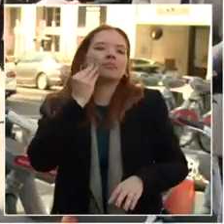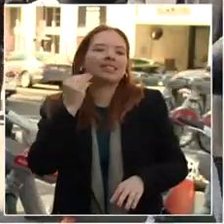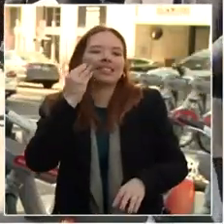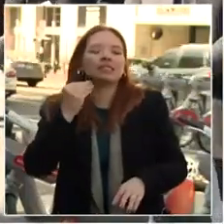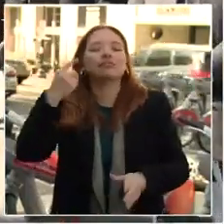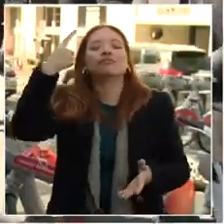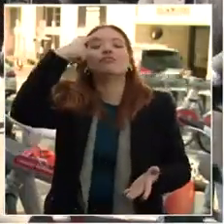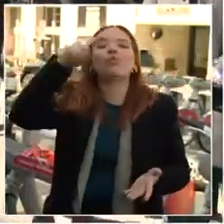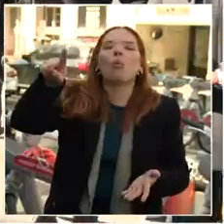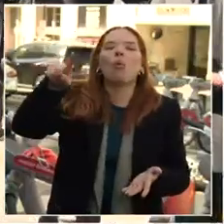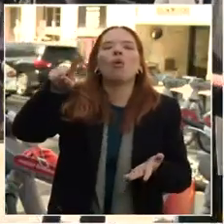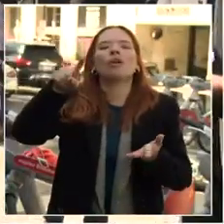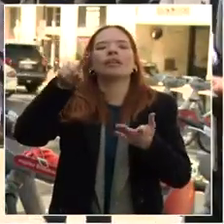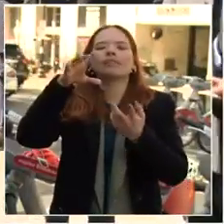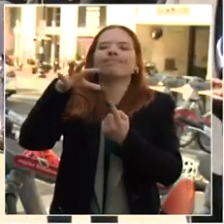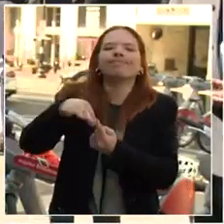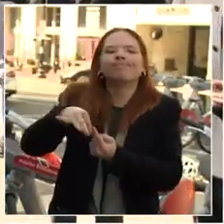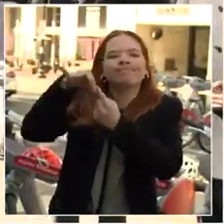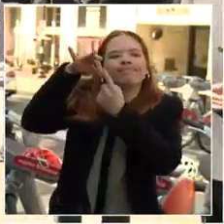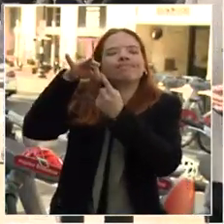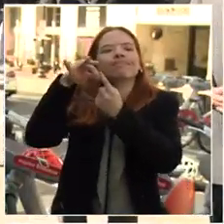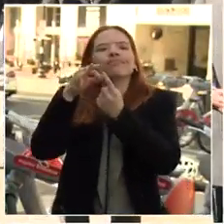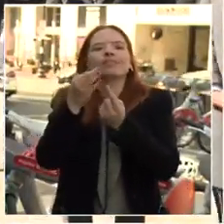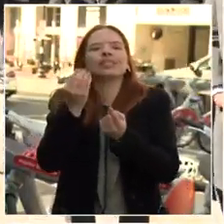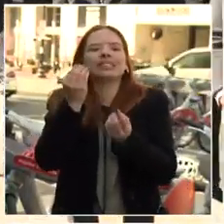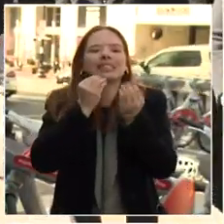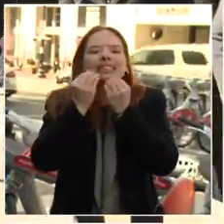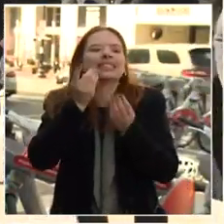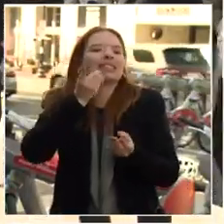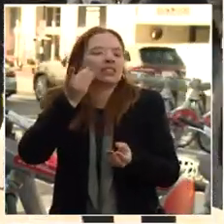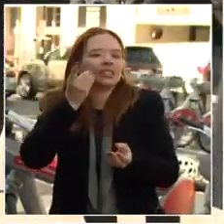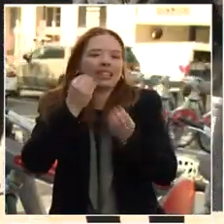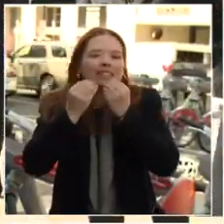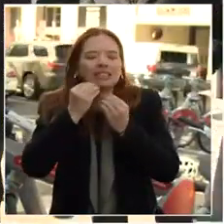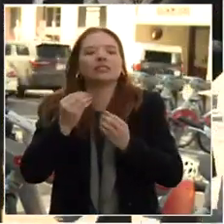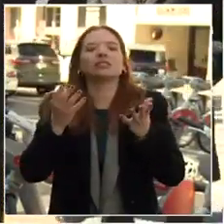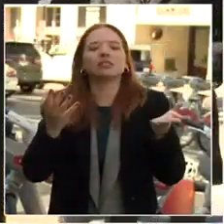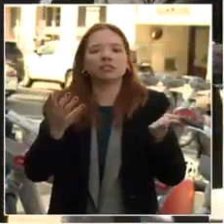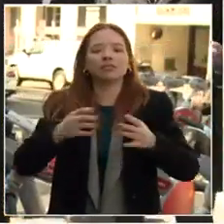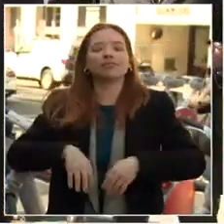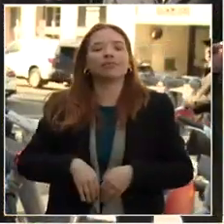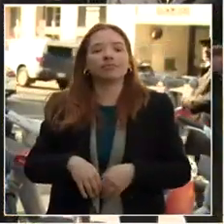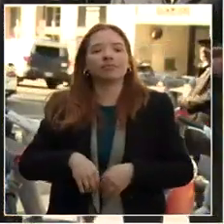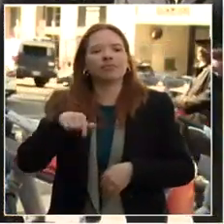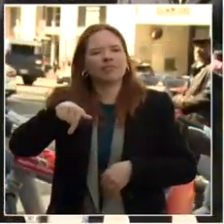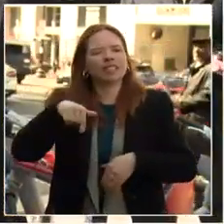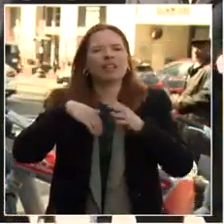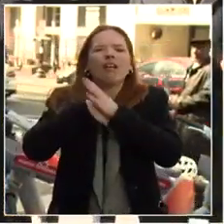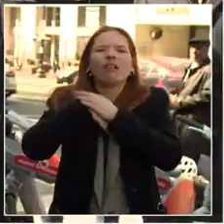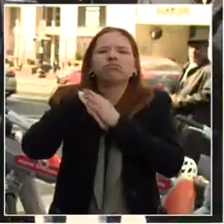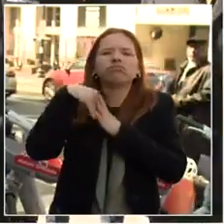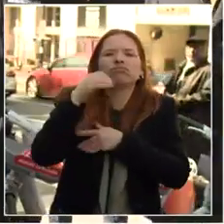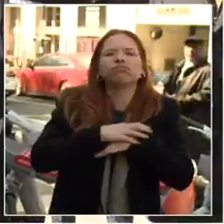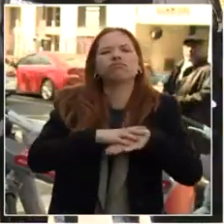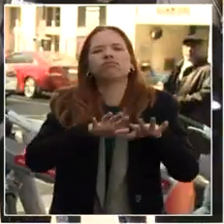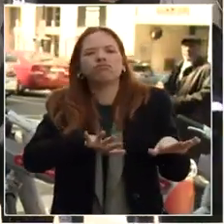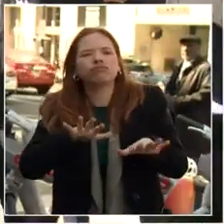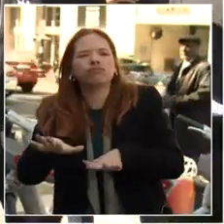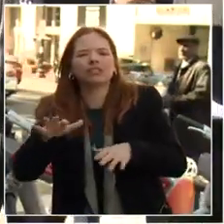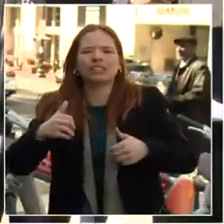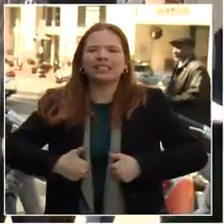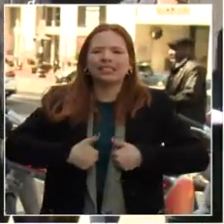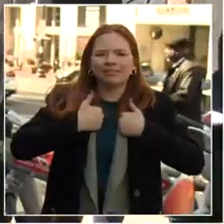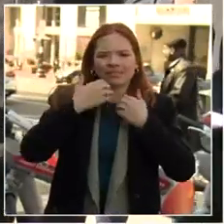Diner has been around for 5 years and has been serving as a source of community and comfort for both residents and visitors